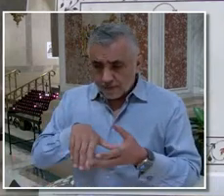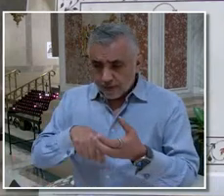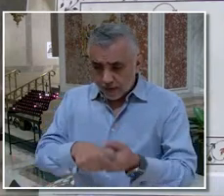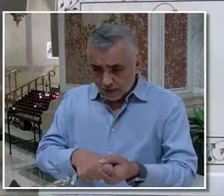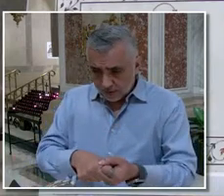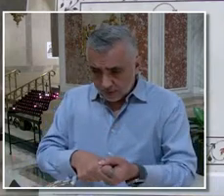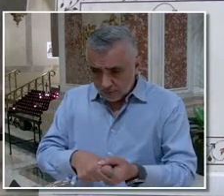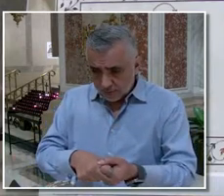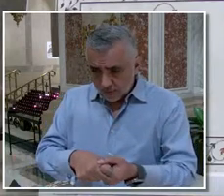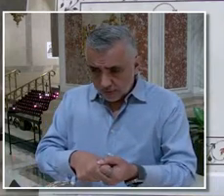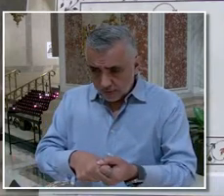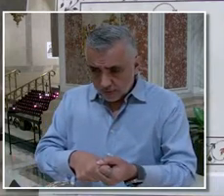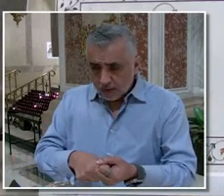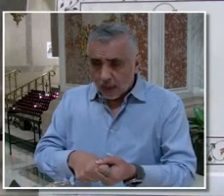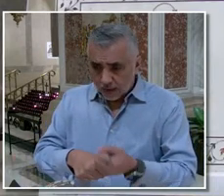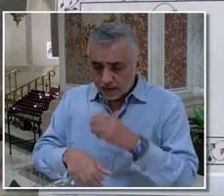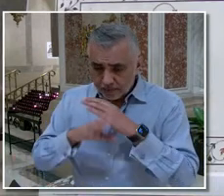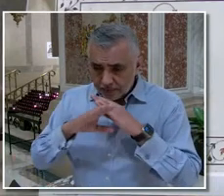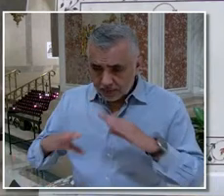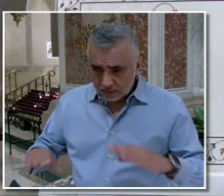in the sleep of peace.